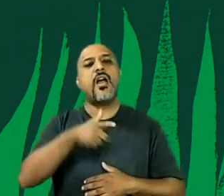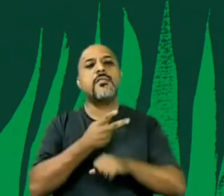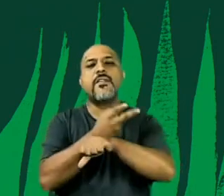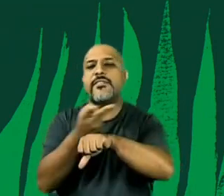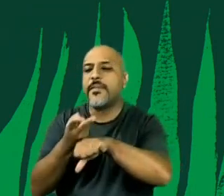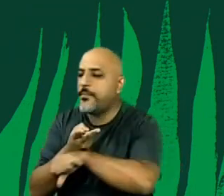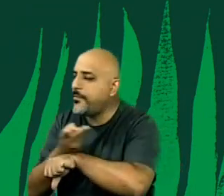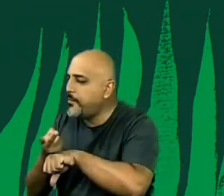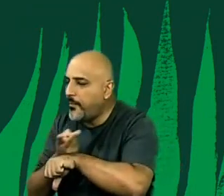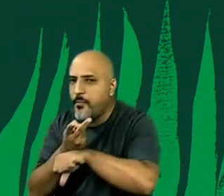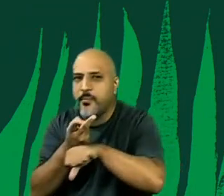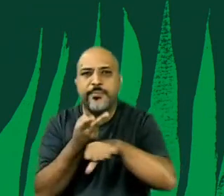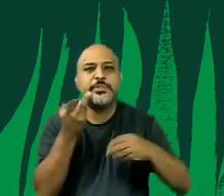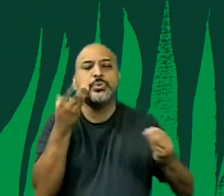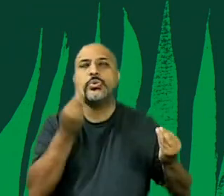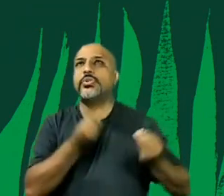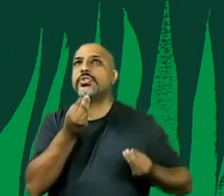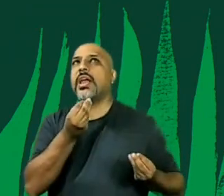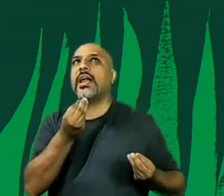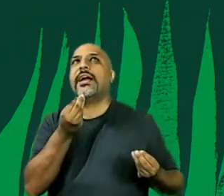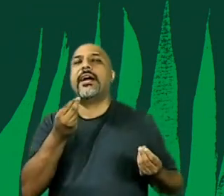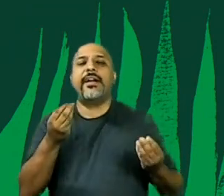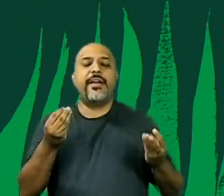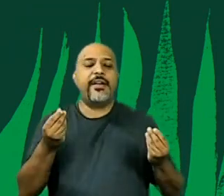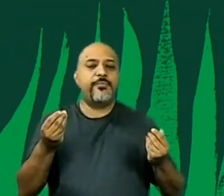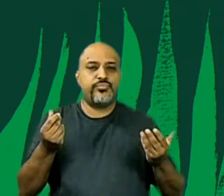our search